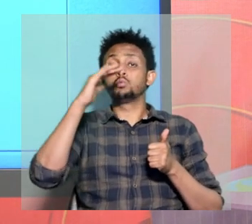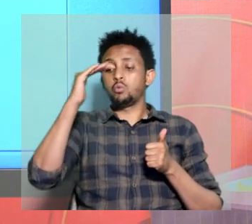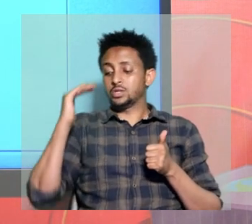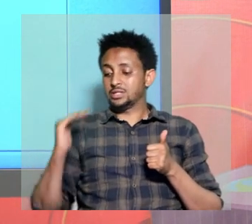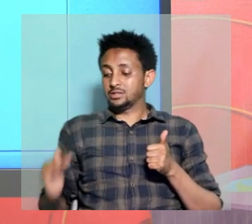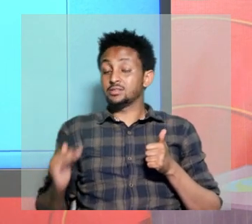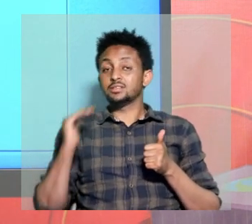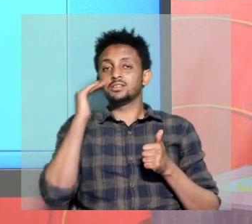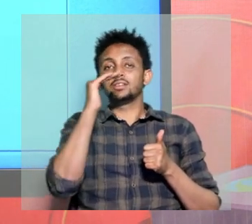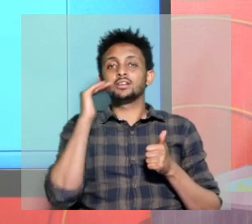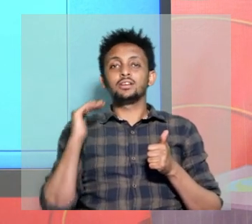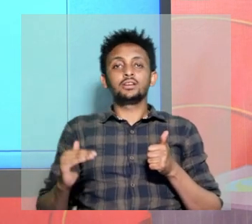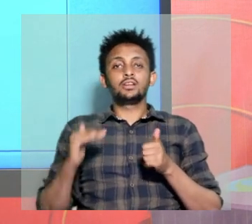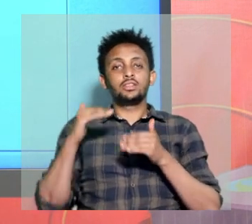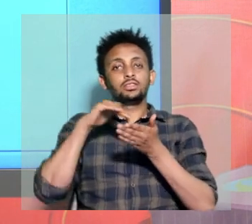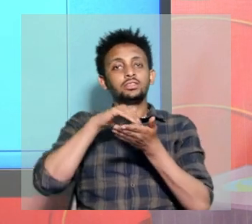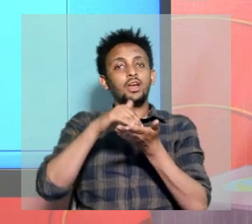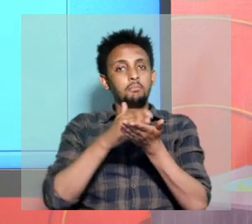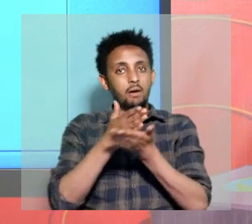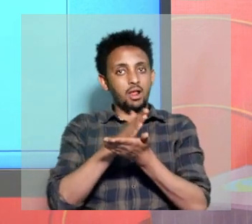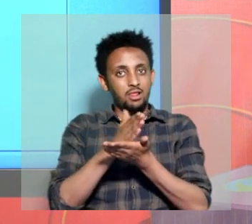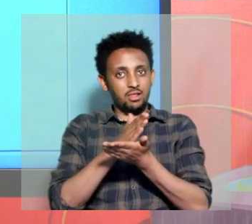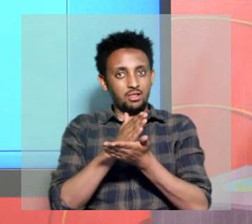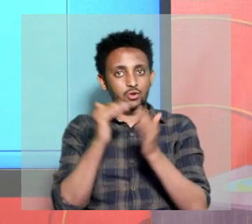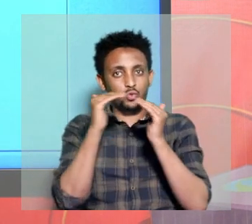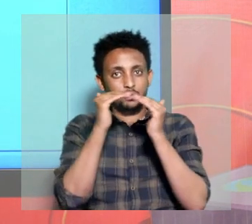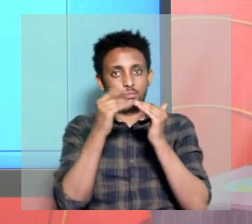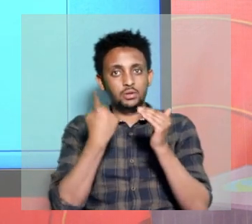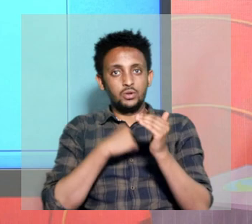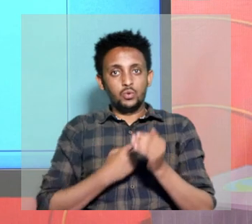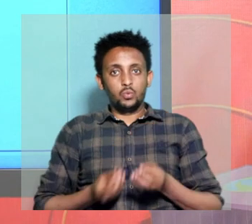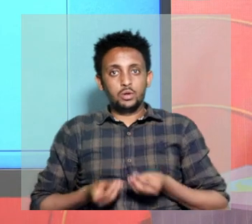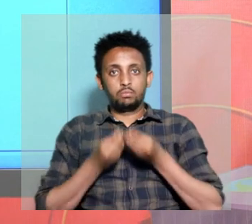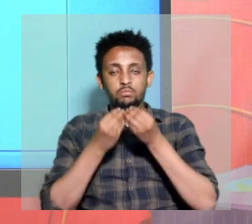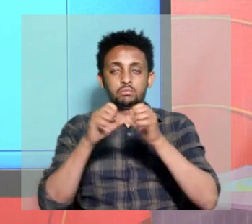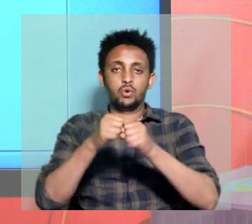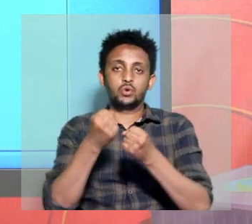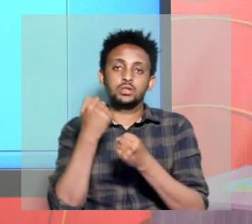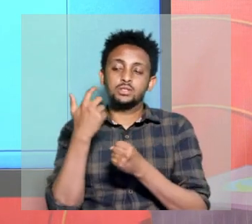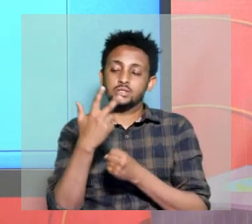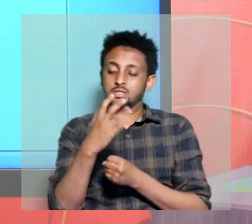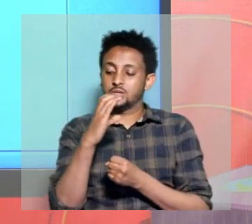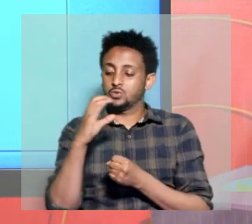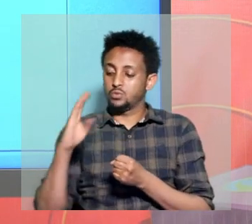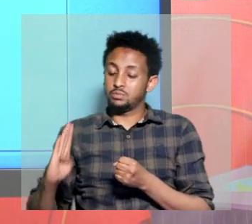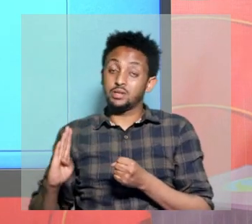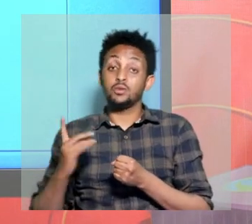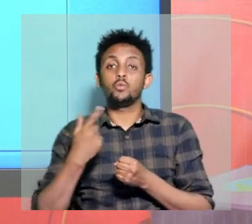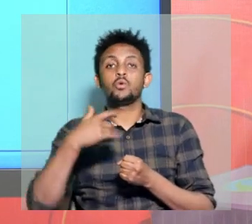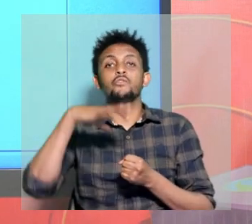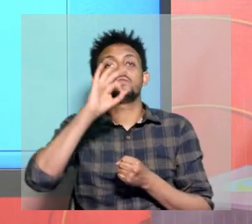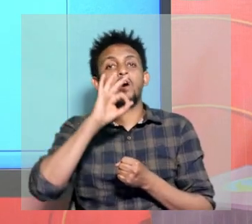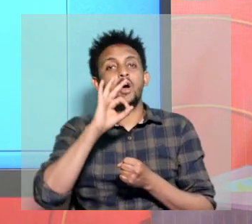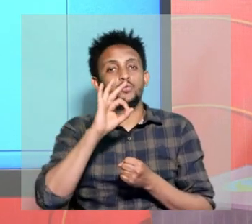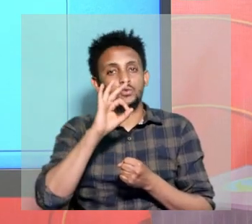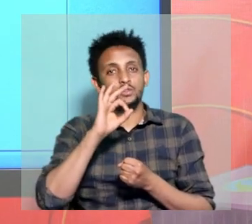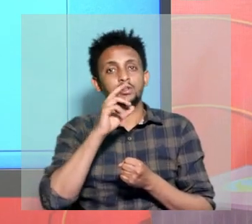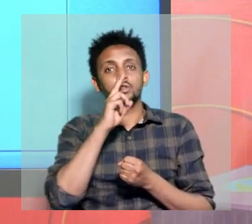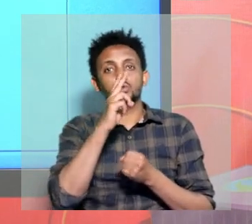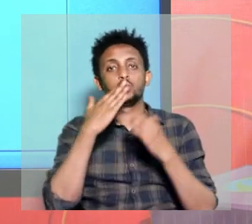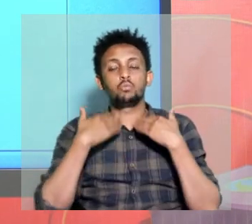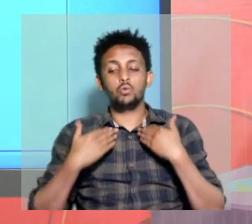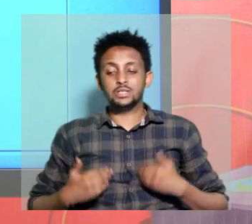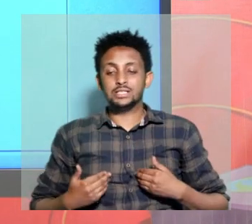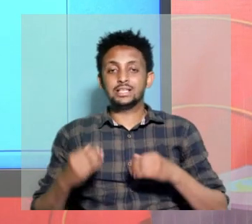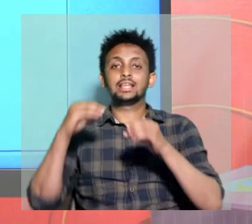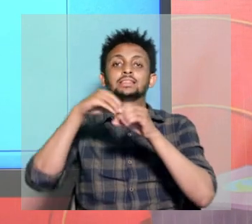bodies are in thermal equilibrium. And again, when you brought C onto B, again you have found that the two bodies